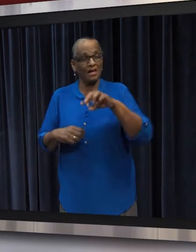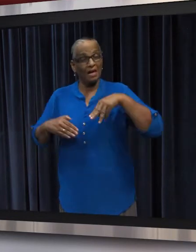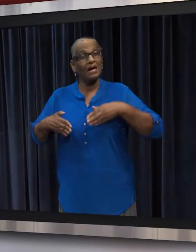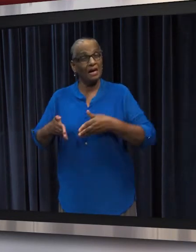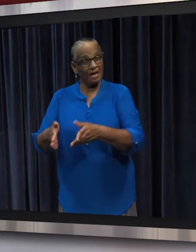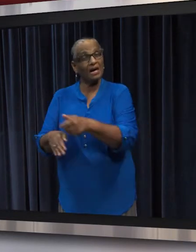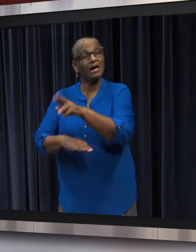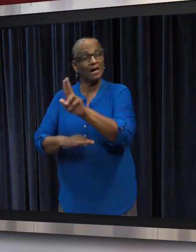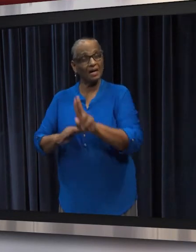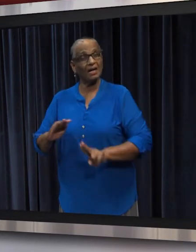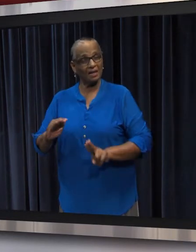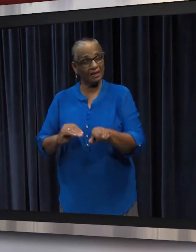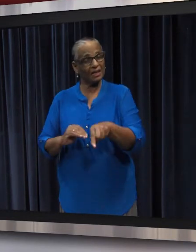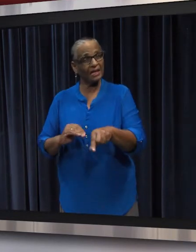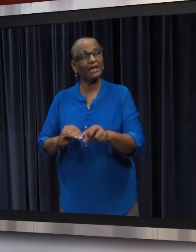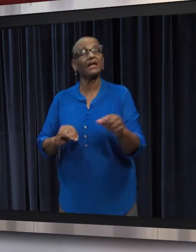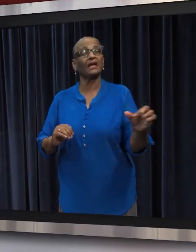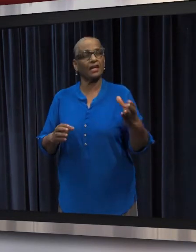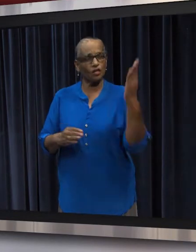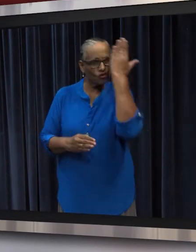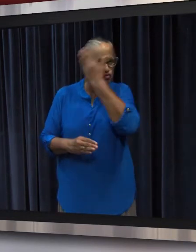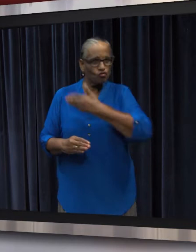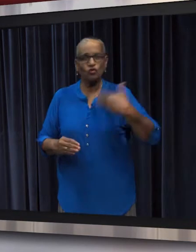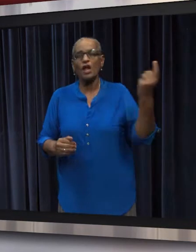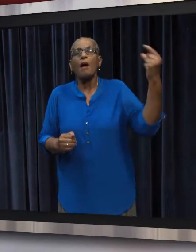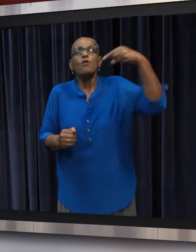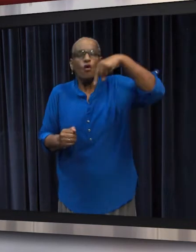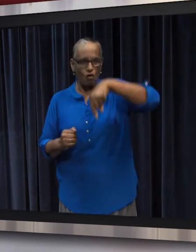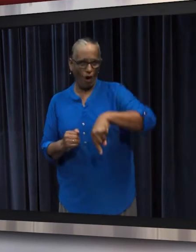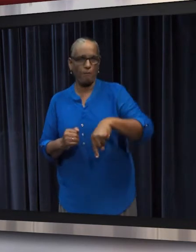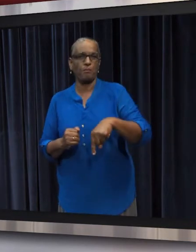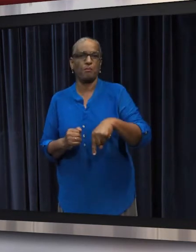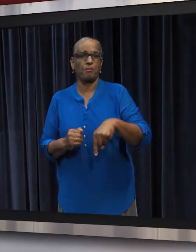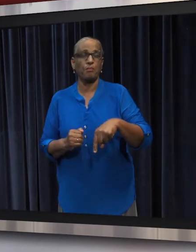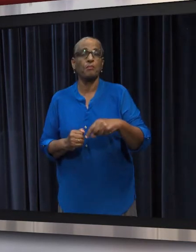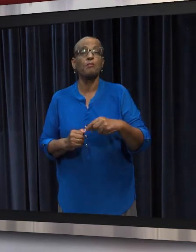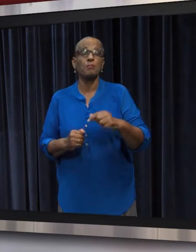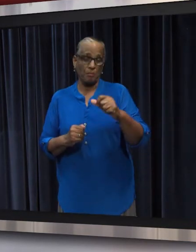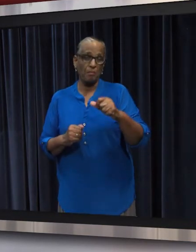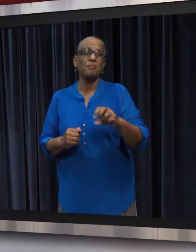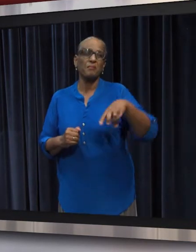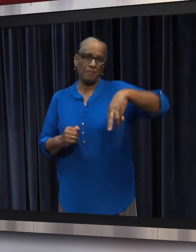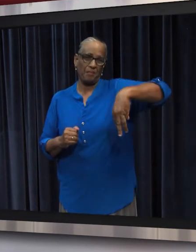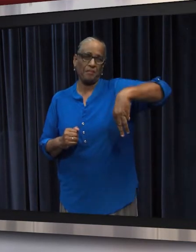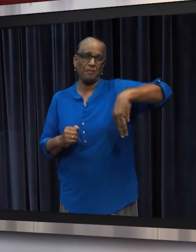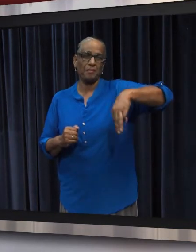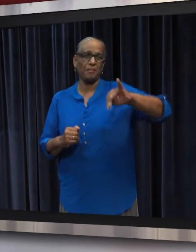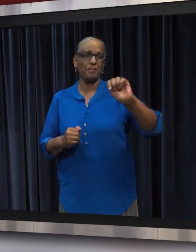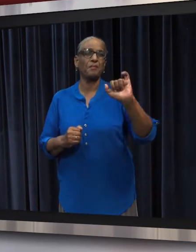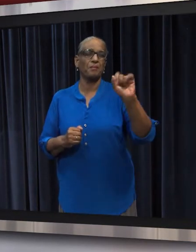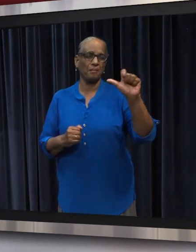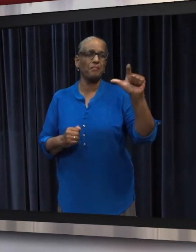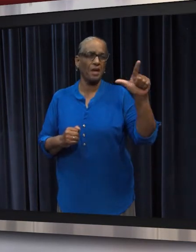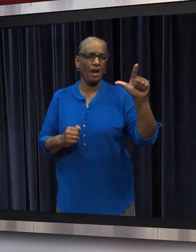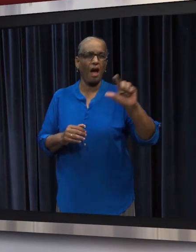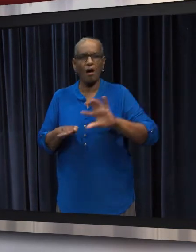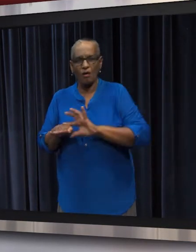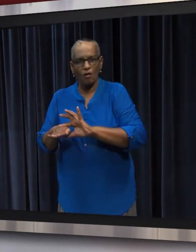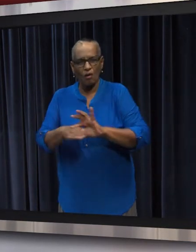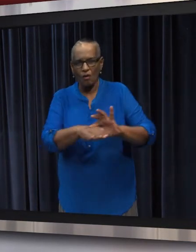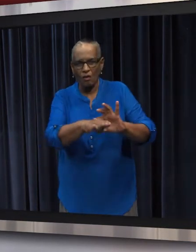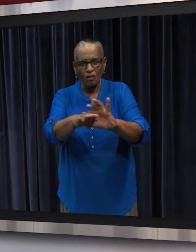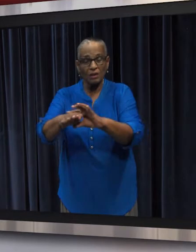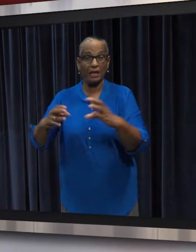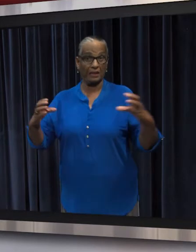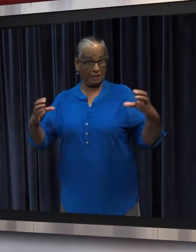reasons why the government's delegation from Barbados is visiting Suriname. Prime Minister Mia Mottley confirmed